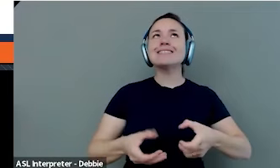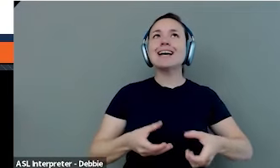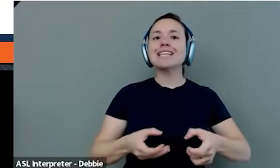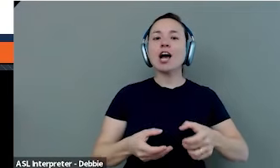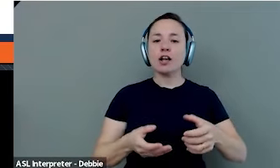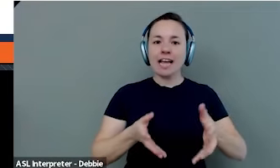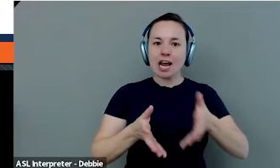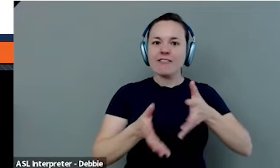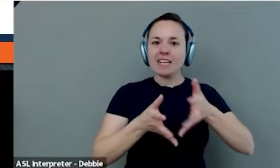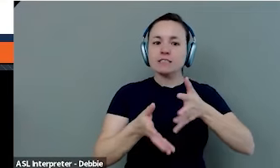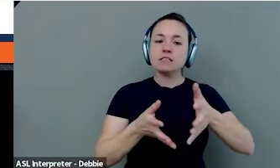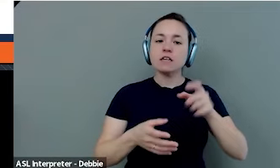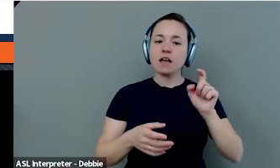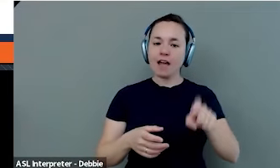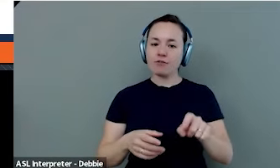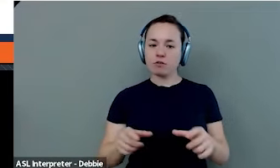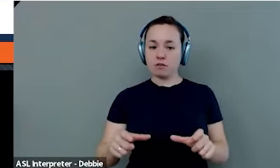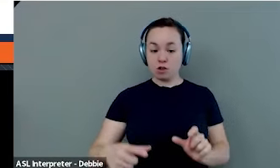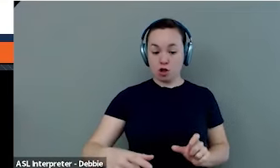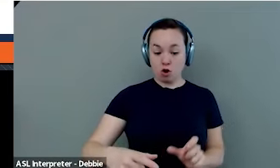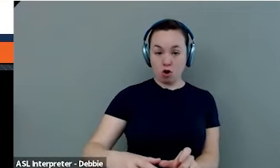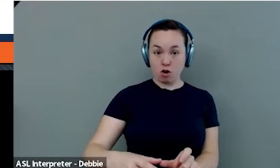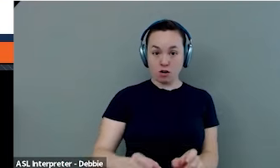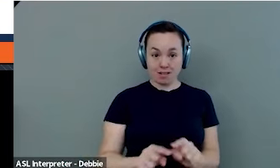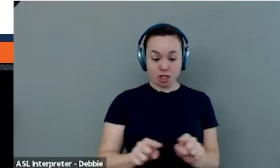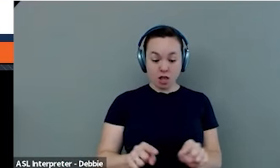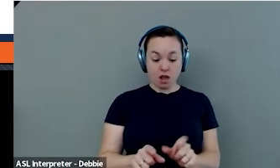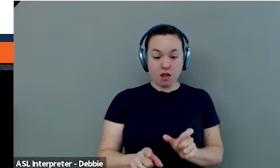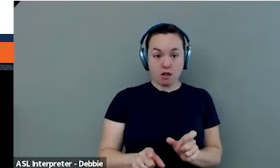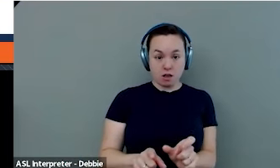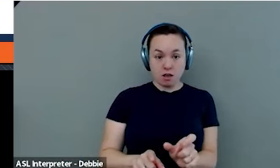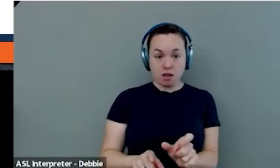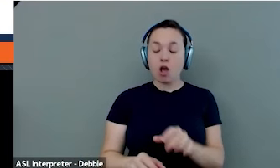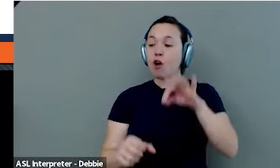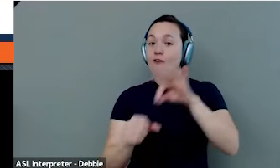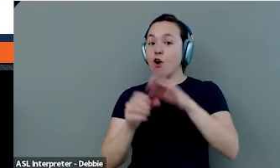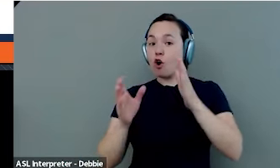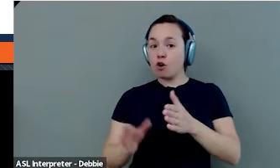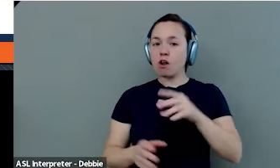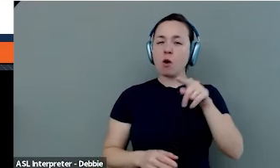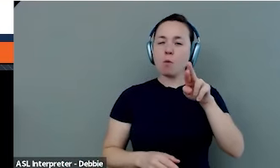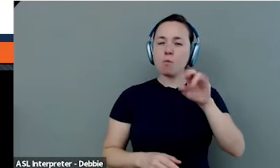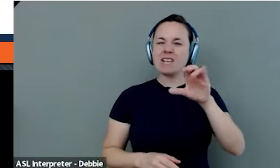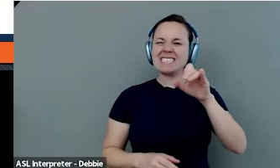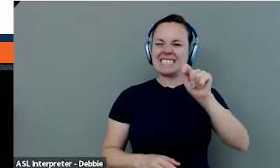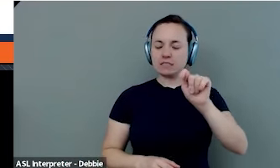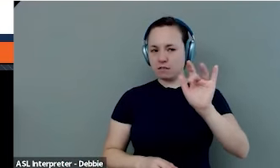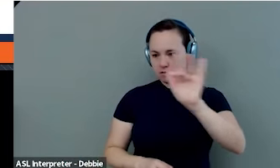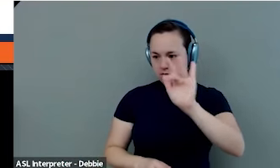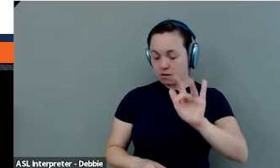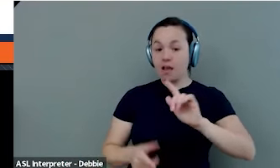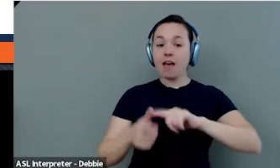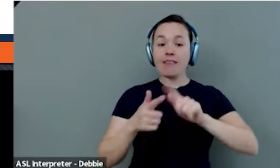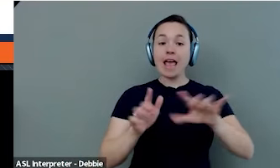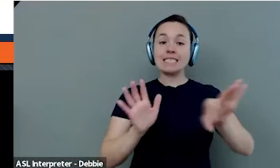place the poll worker card in the slot below, enter the voter's precinct, and then select Enable AVS